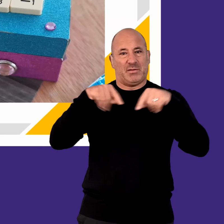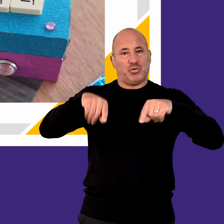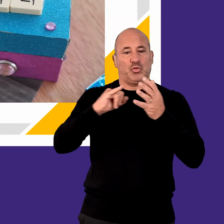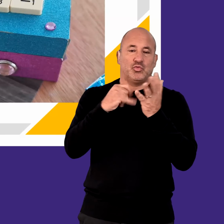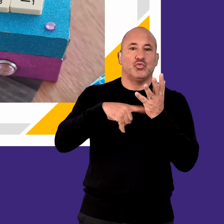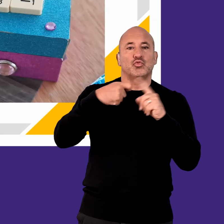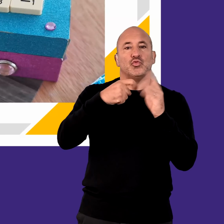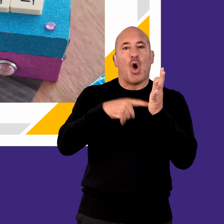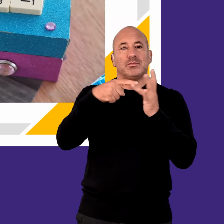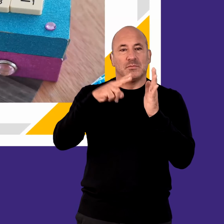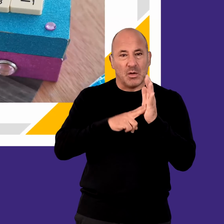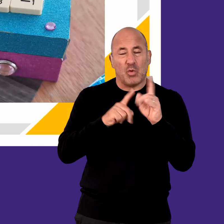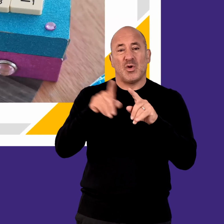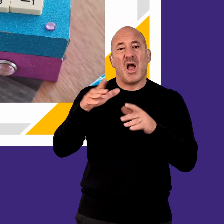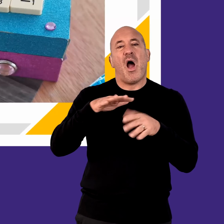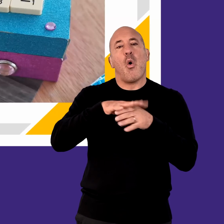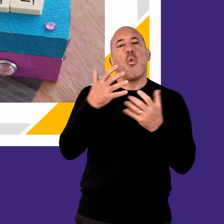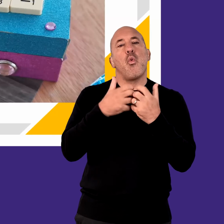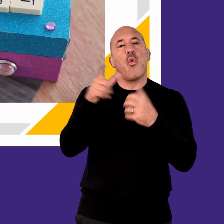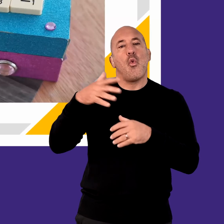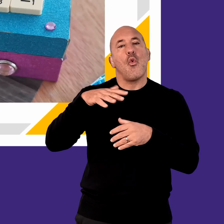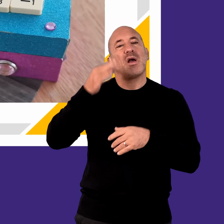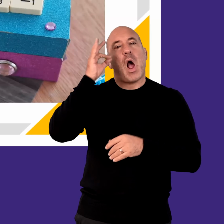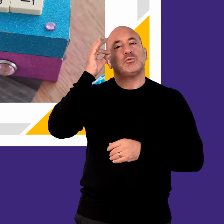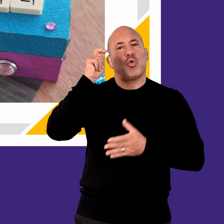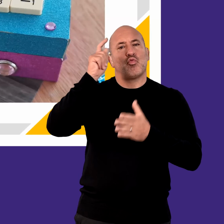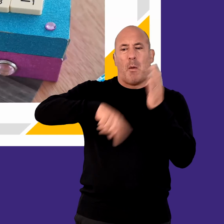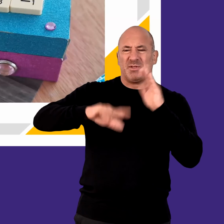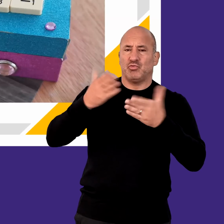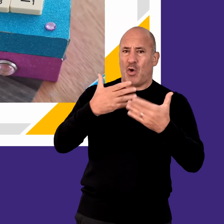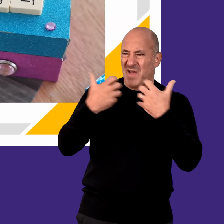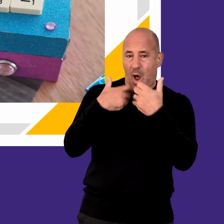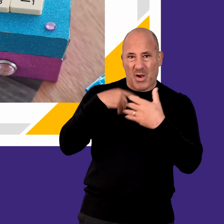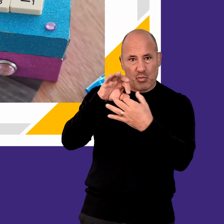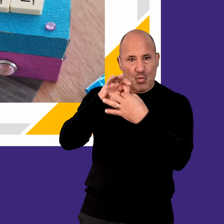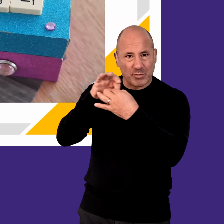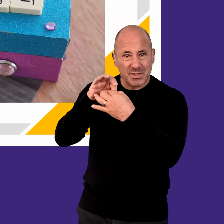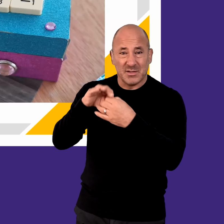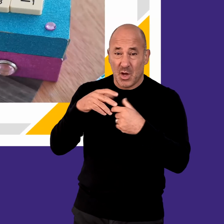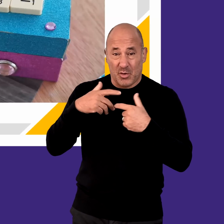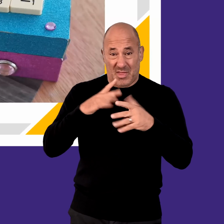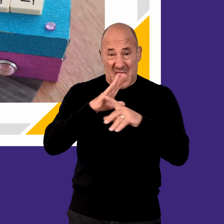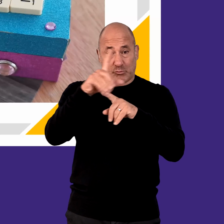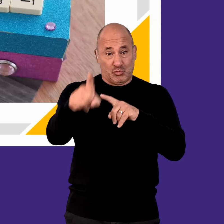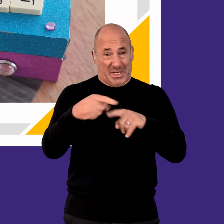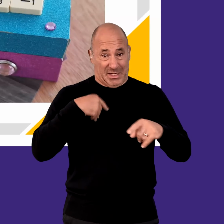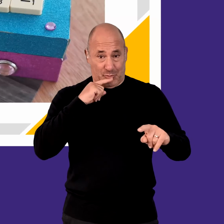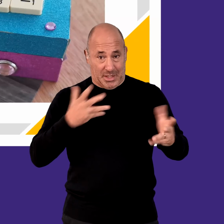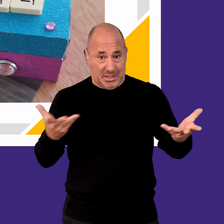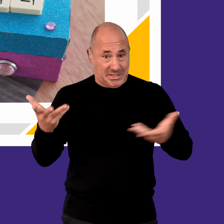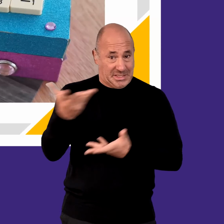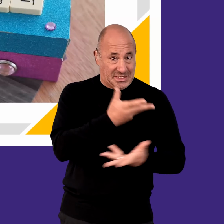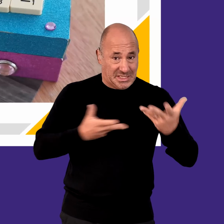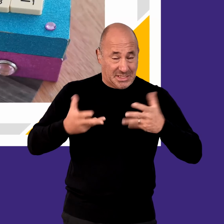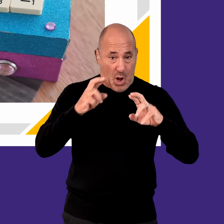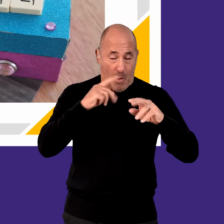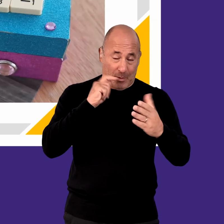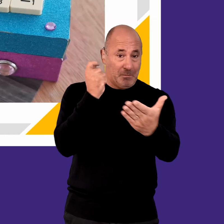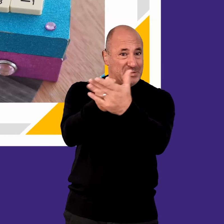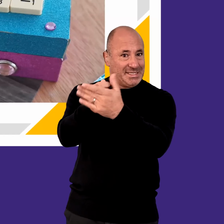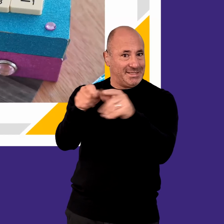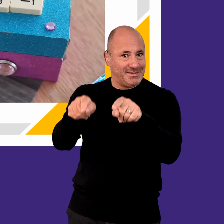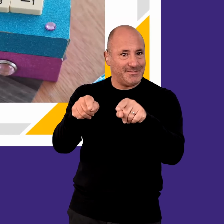to the collaborative framework around Stockton, as well as to how the council commissions services. So all being well, we're meeting next week. We're going to take that